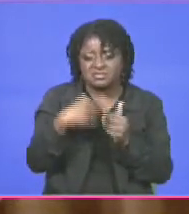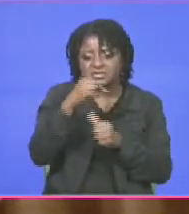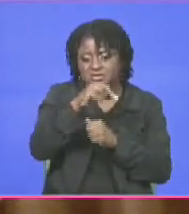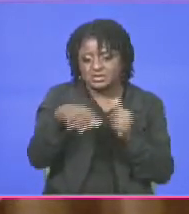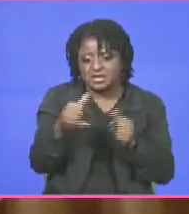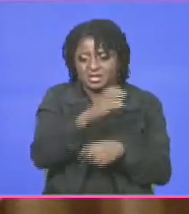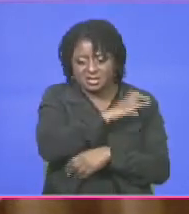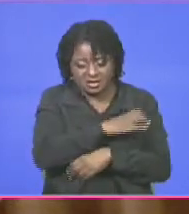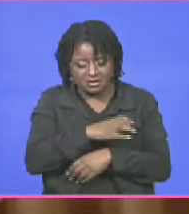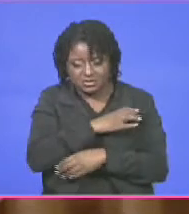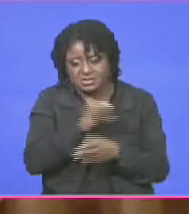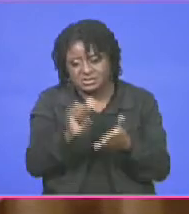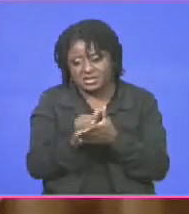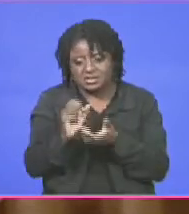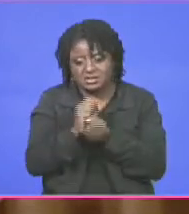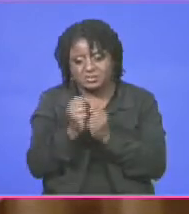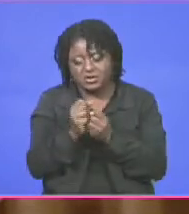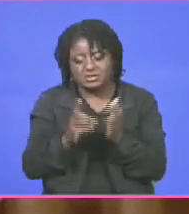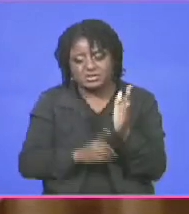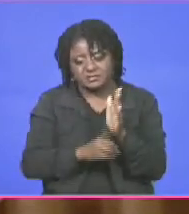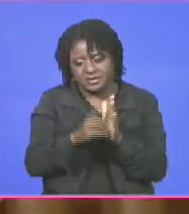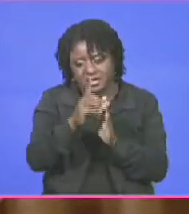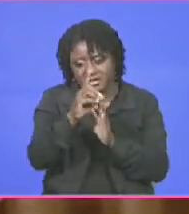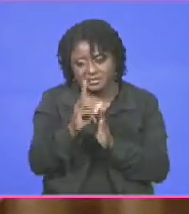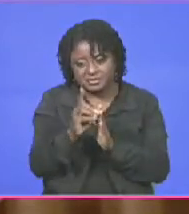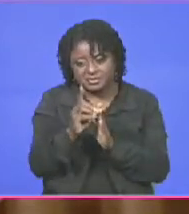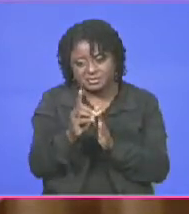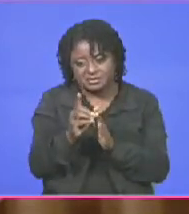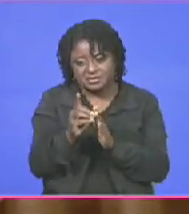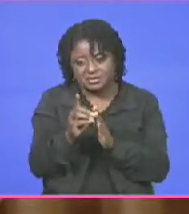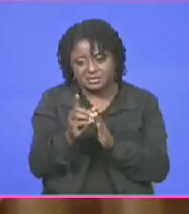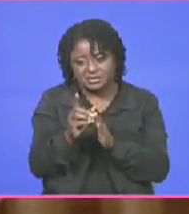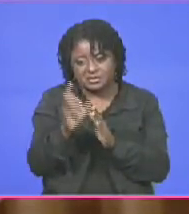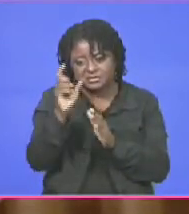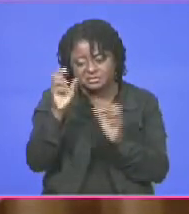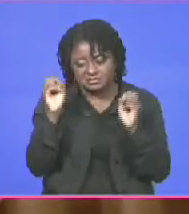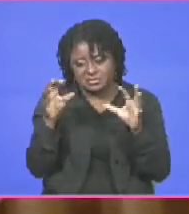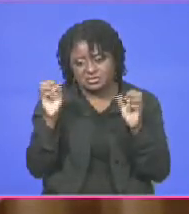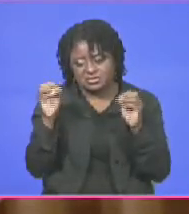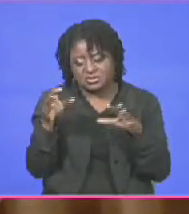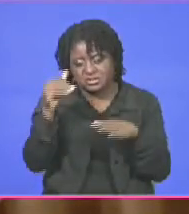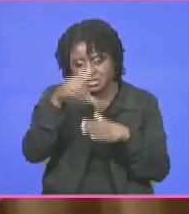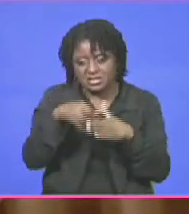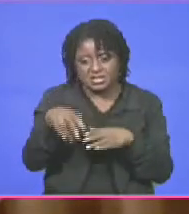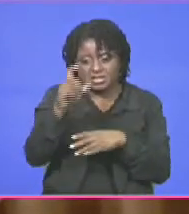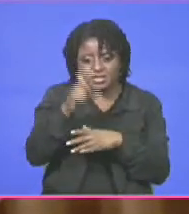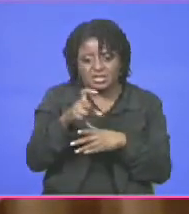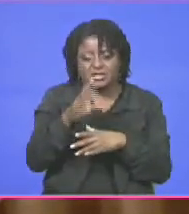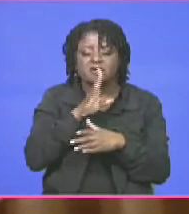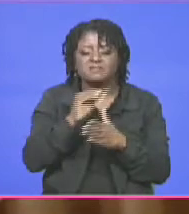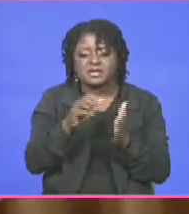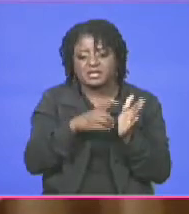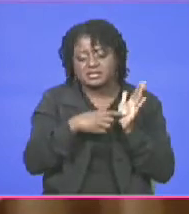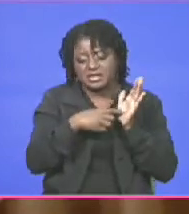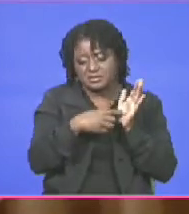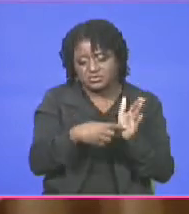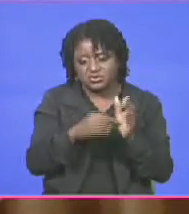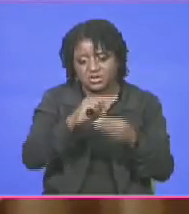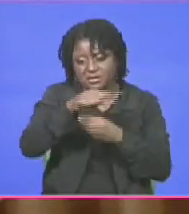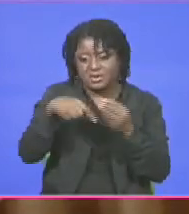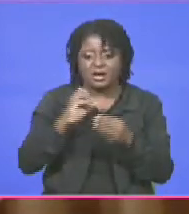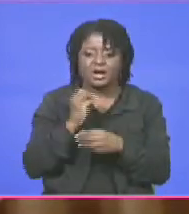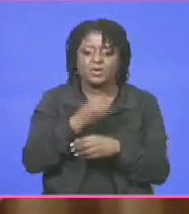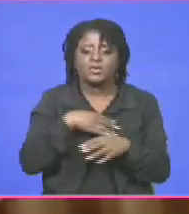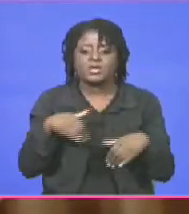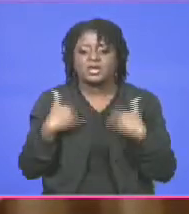that sports develop are urgently in need of being demonstrated among our young